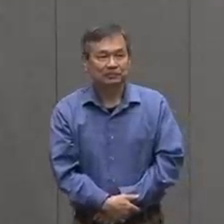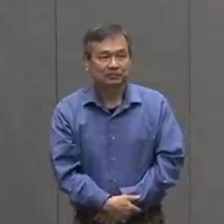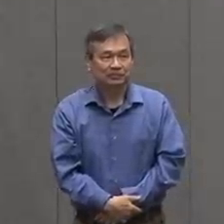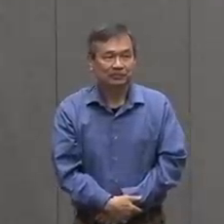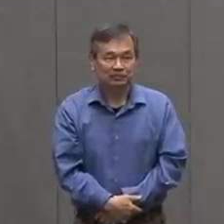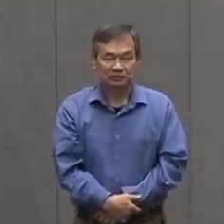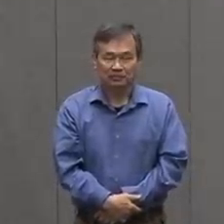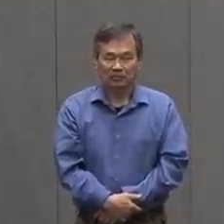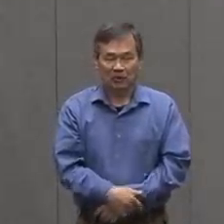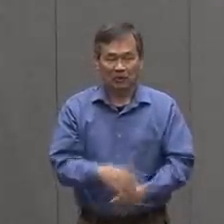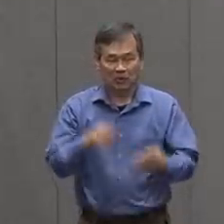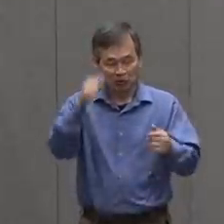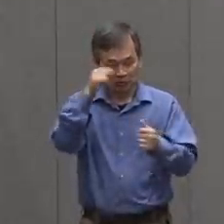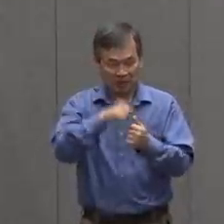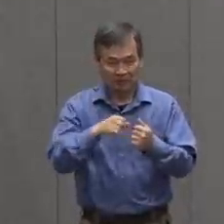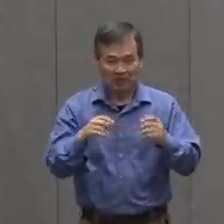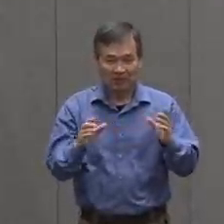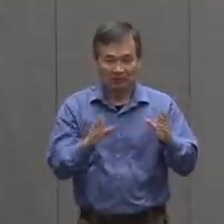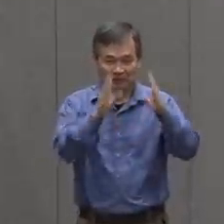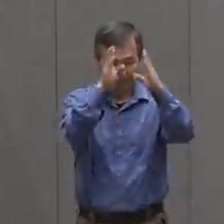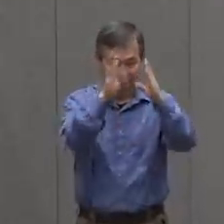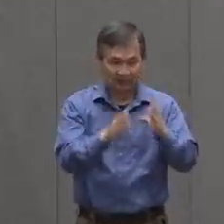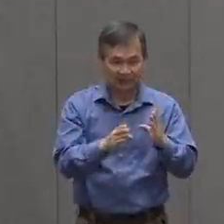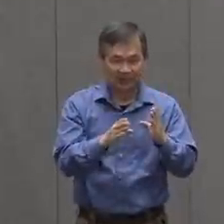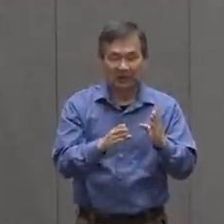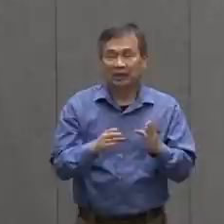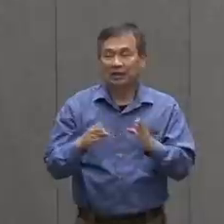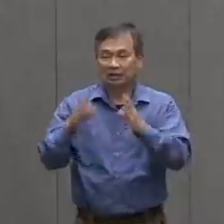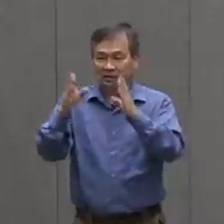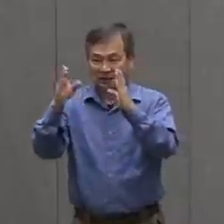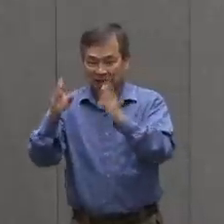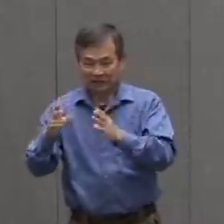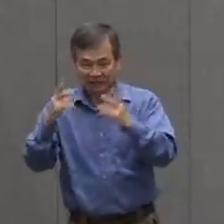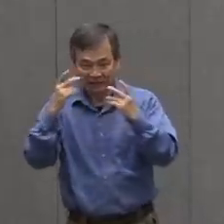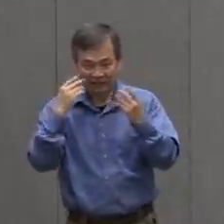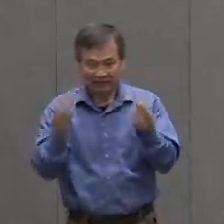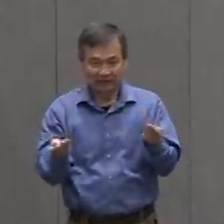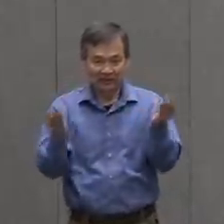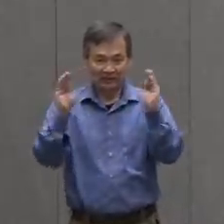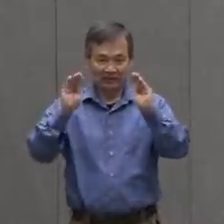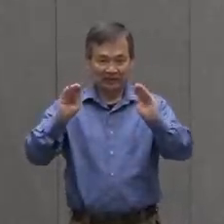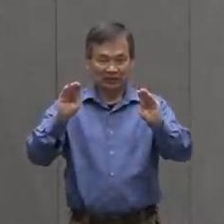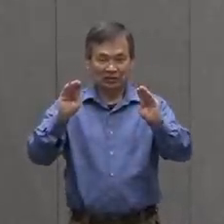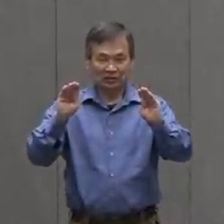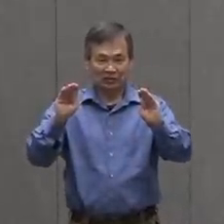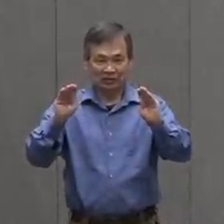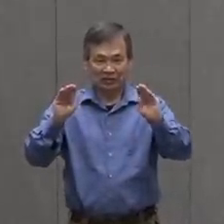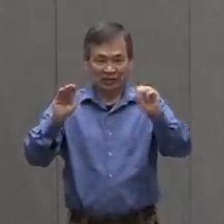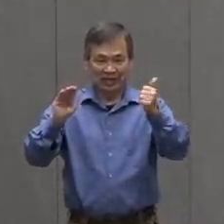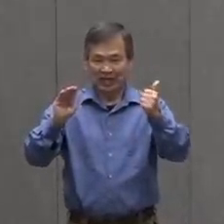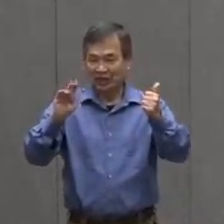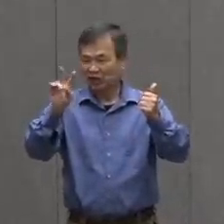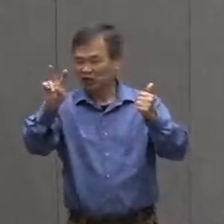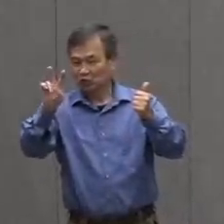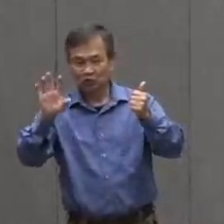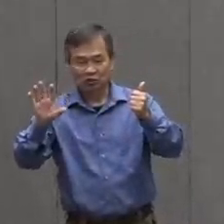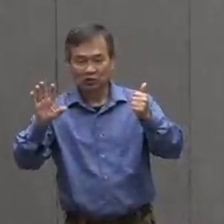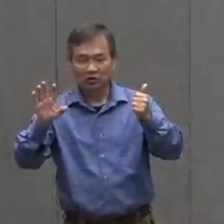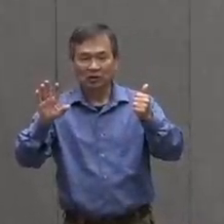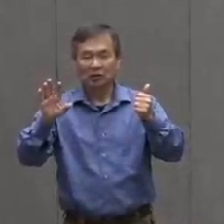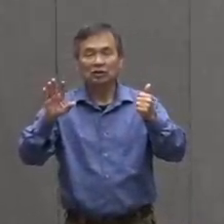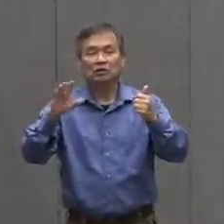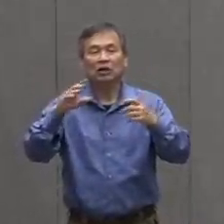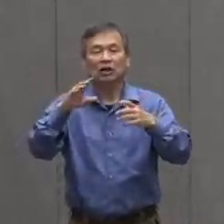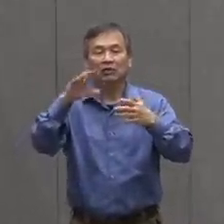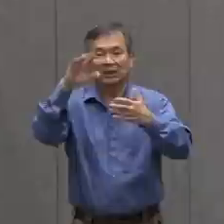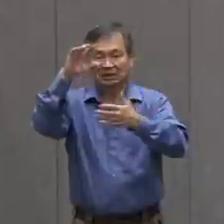So I have 12 here. And I want to take away 5. So I'm going to cover them up with another piece of